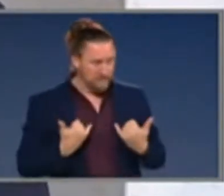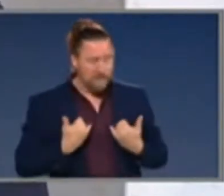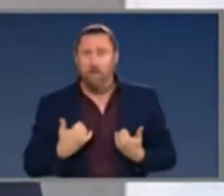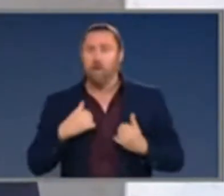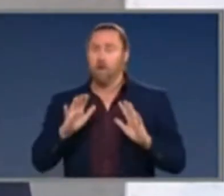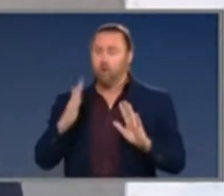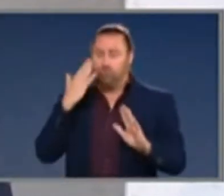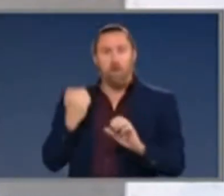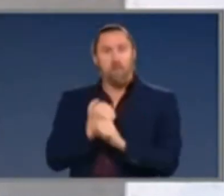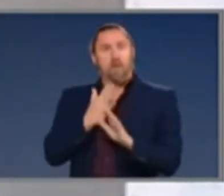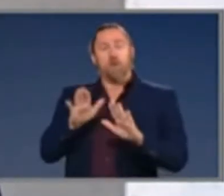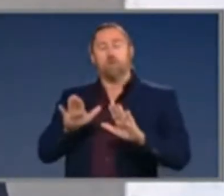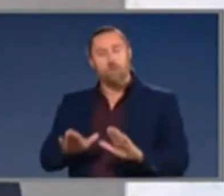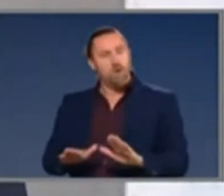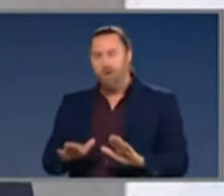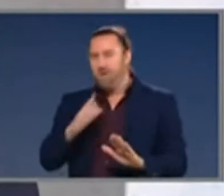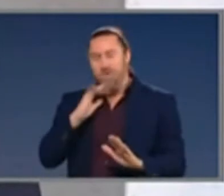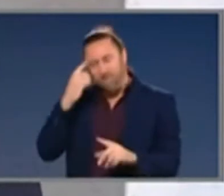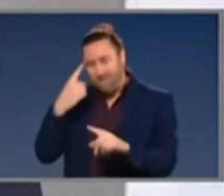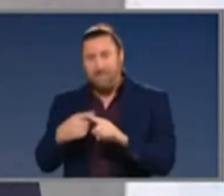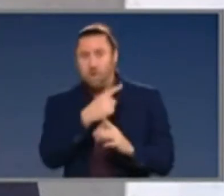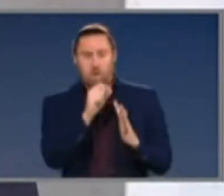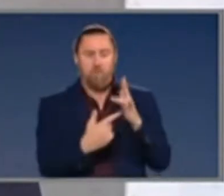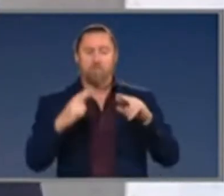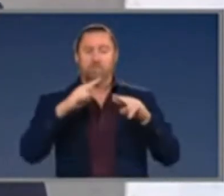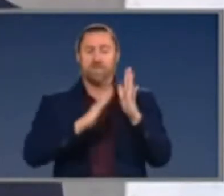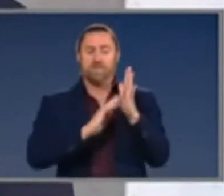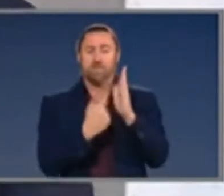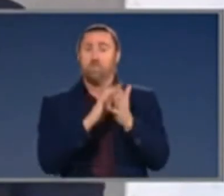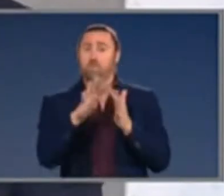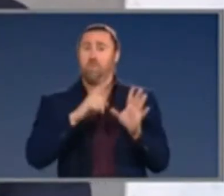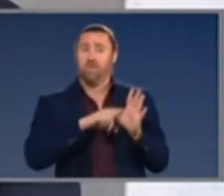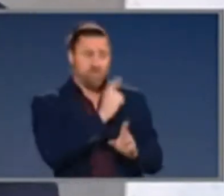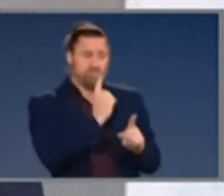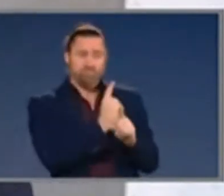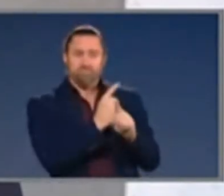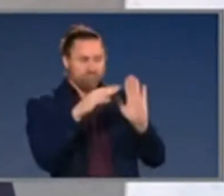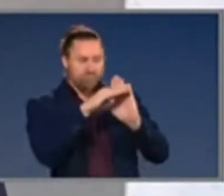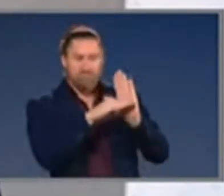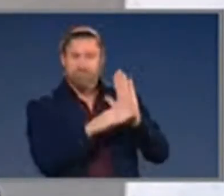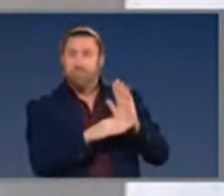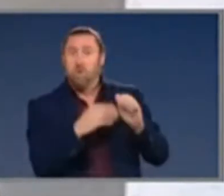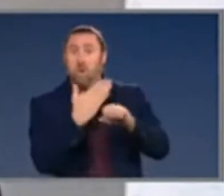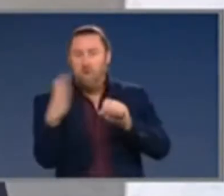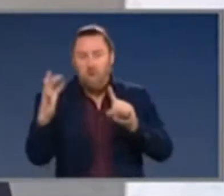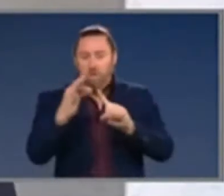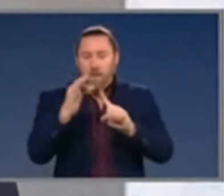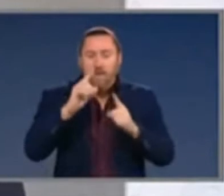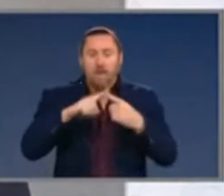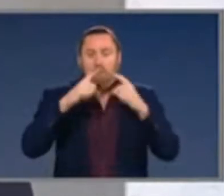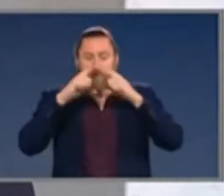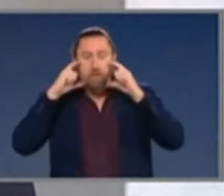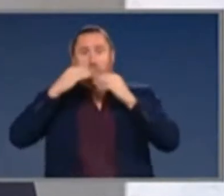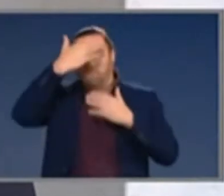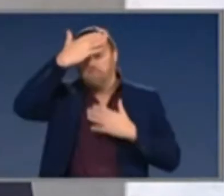practices that Professor Murphy has outlined today, whether that's in the provision of PPE equipment